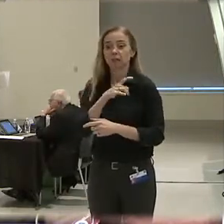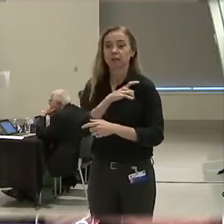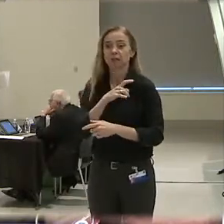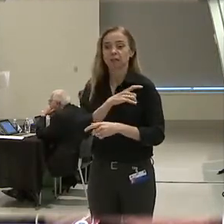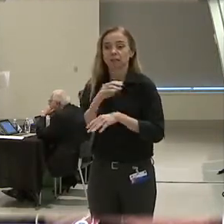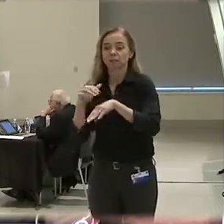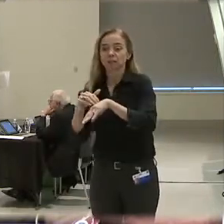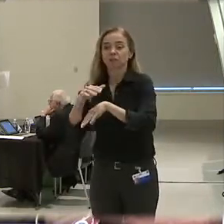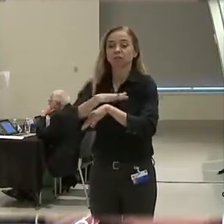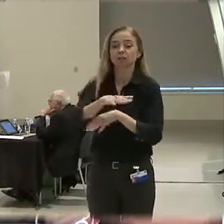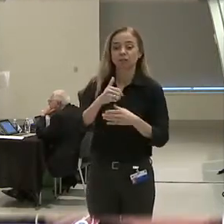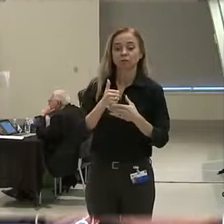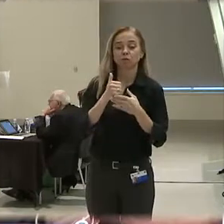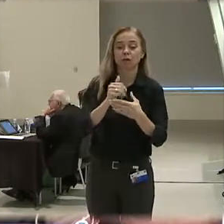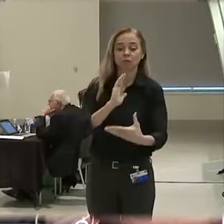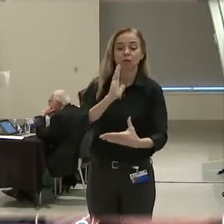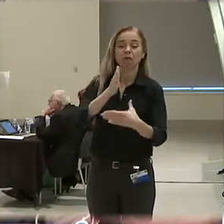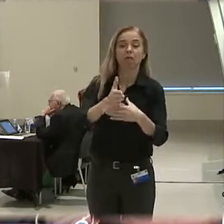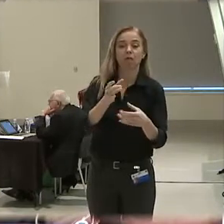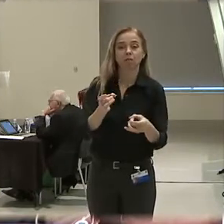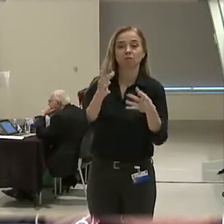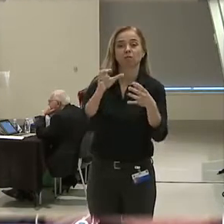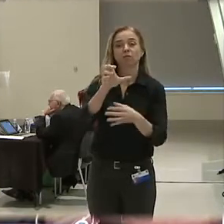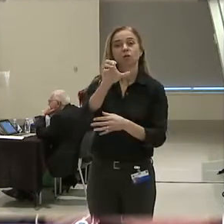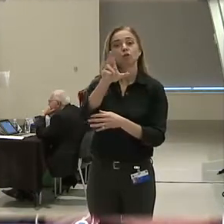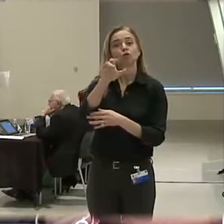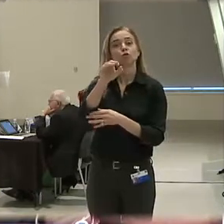by crime, and almost everybody does,